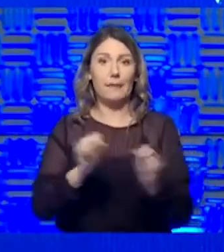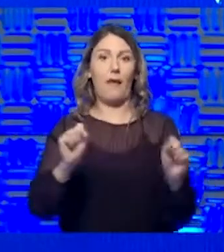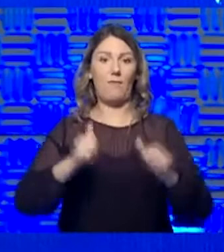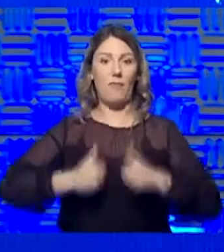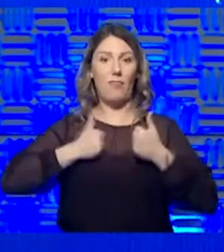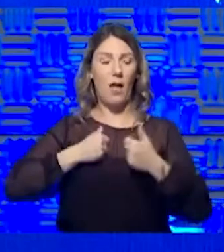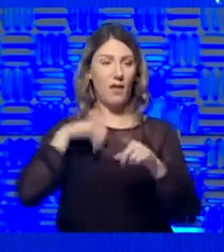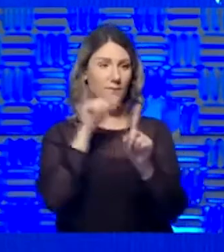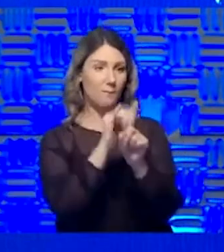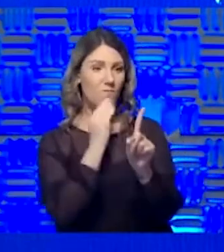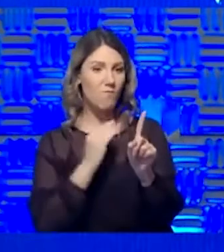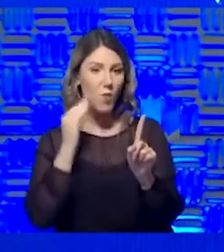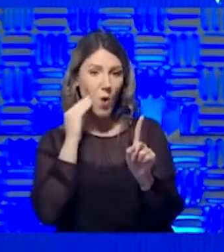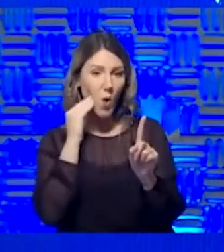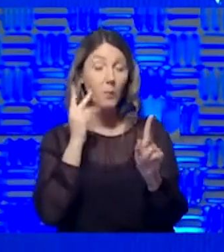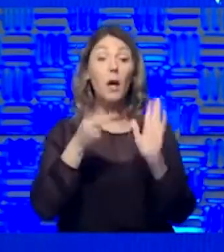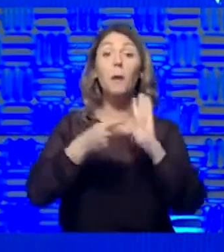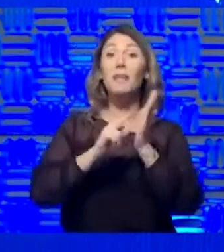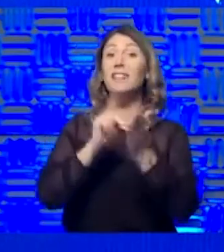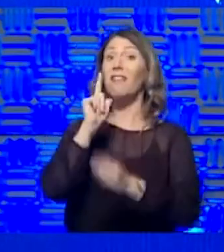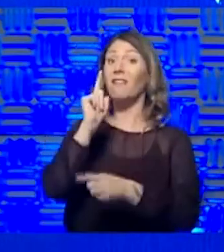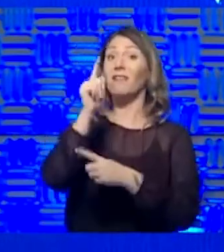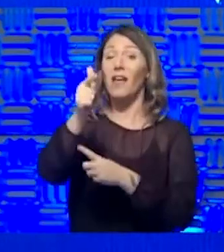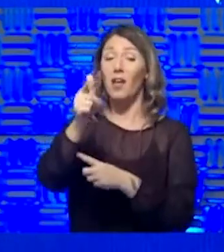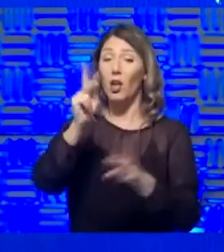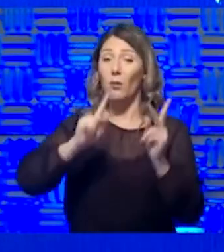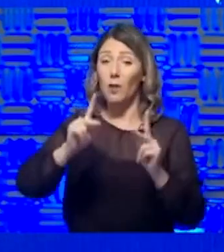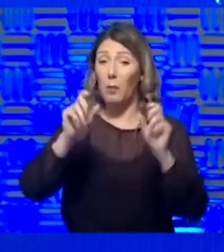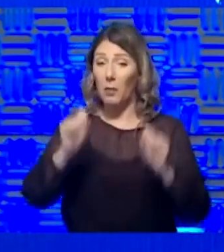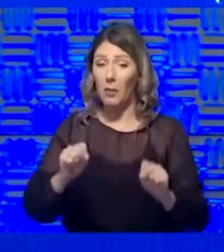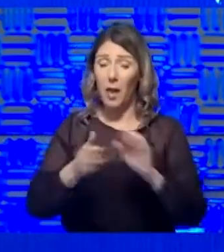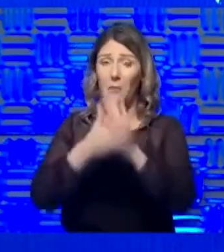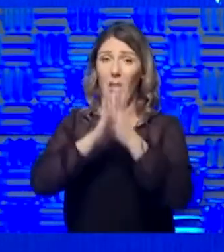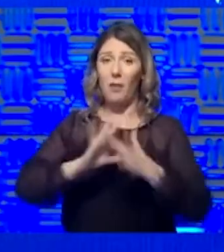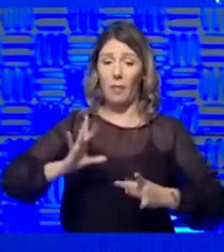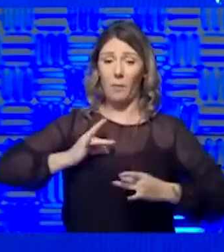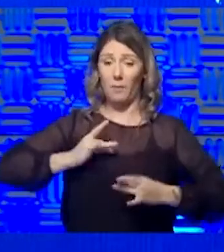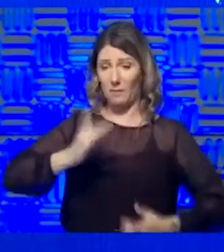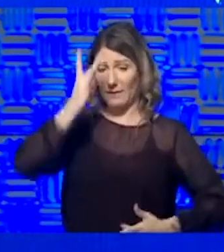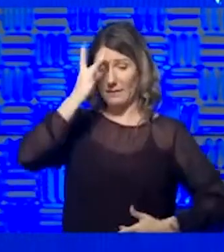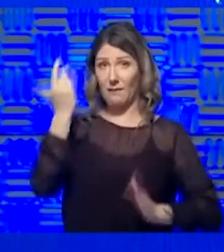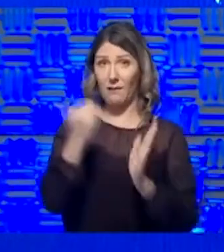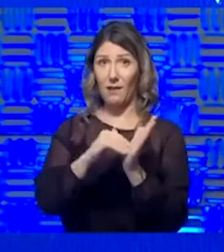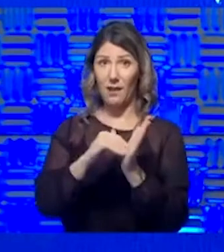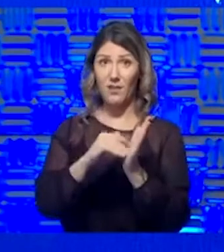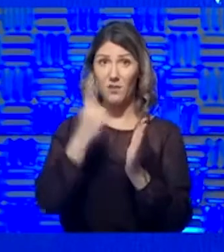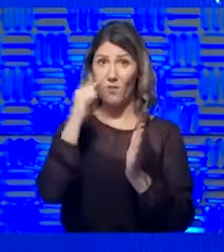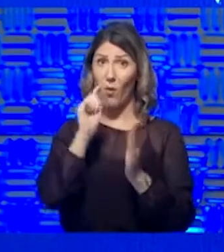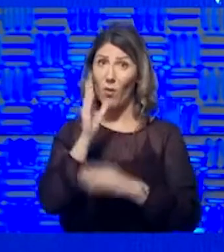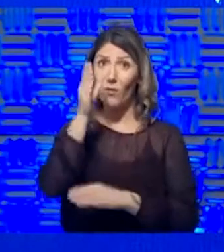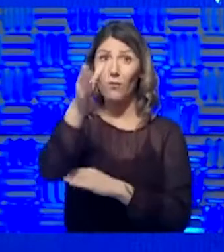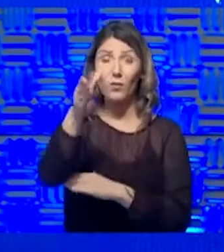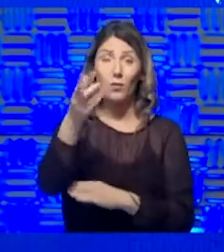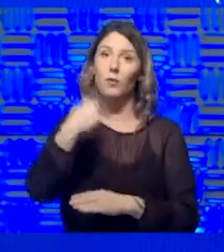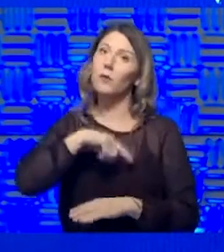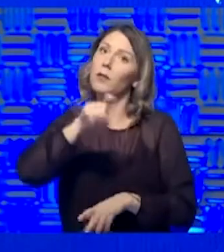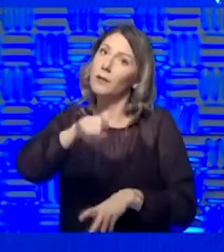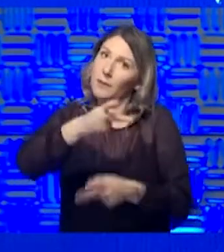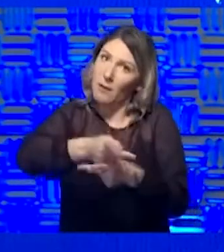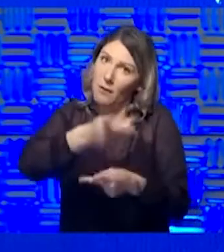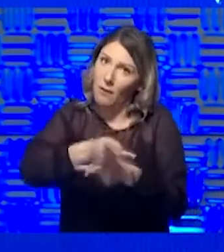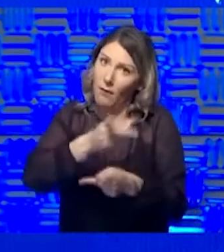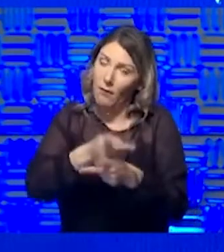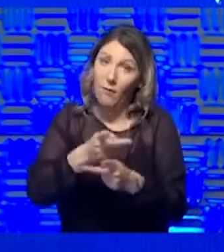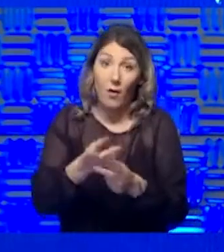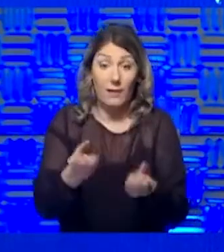people who are susceptible. So it just means that for the foreseeable future, we're gonna have to be really careful. And that as much as